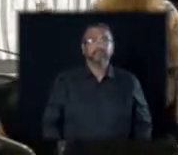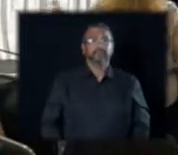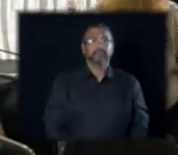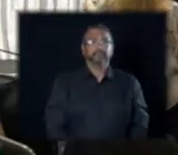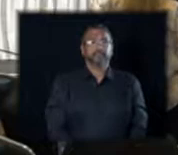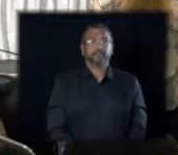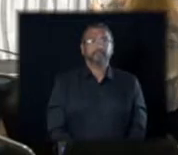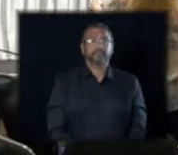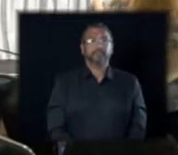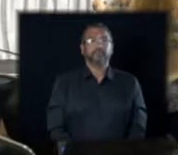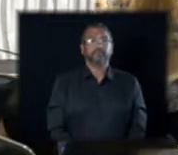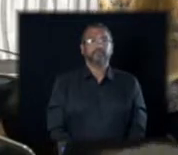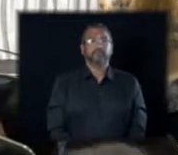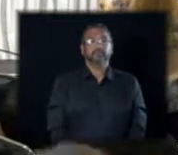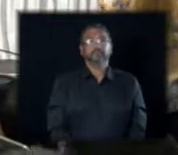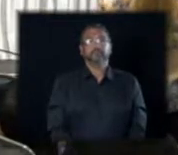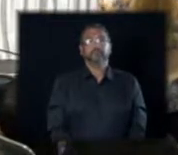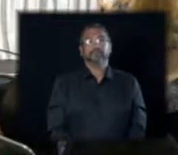Past administrations?